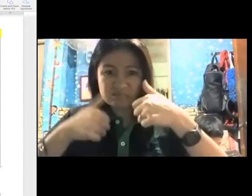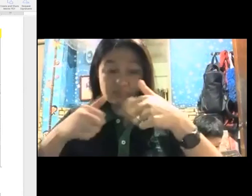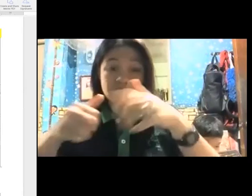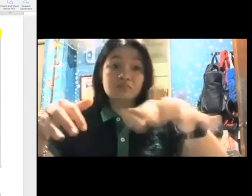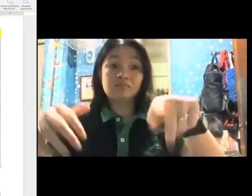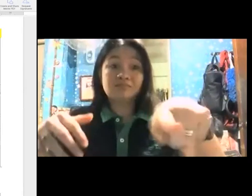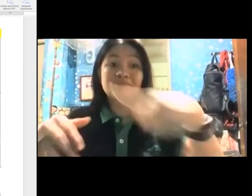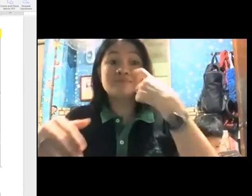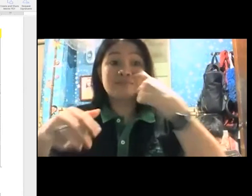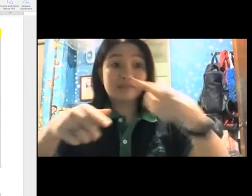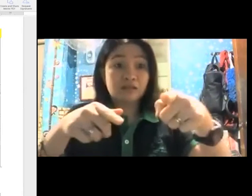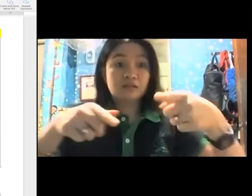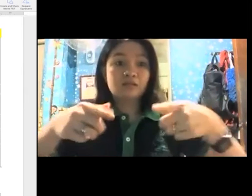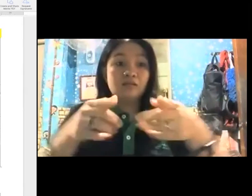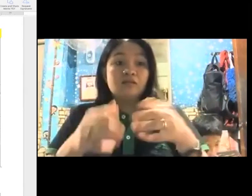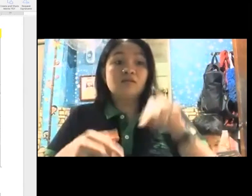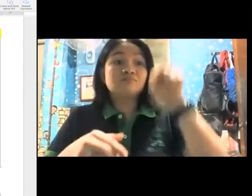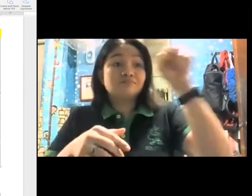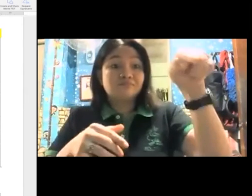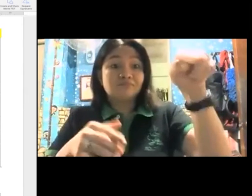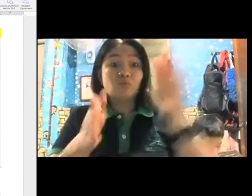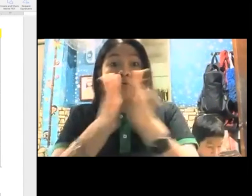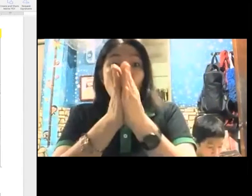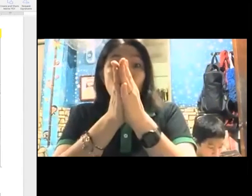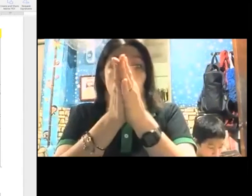or book that.